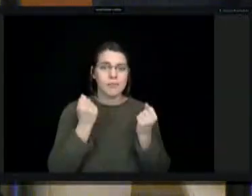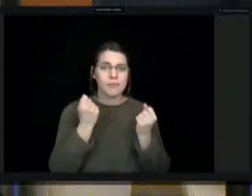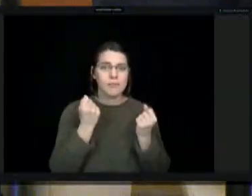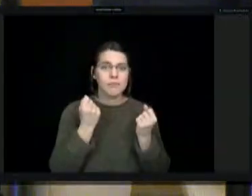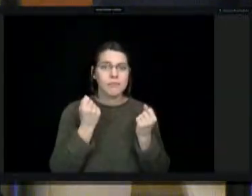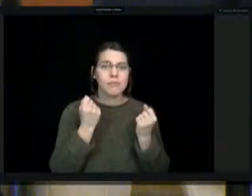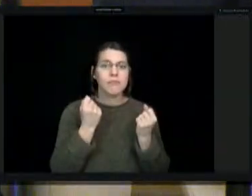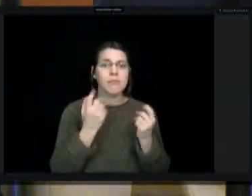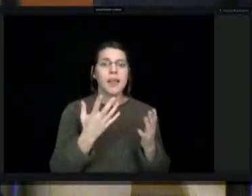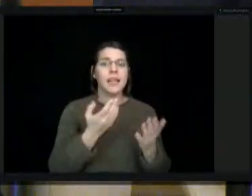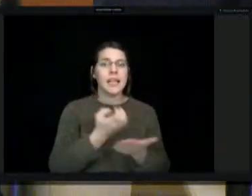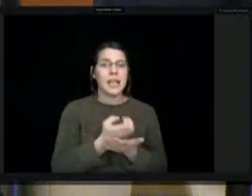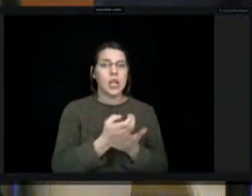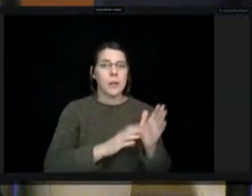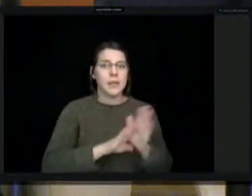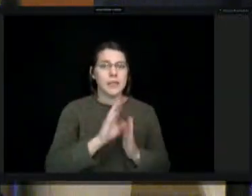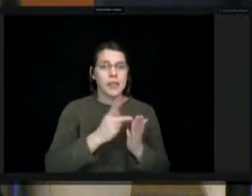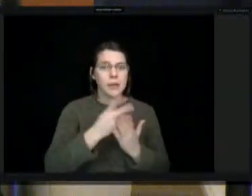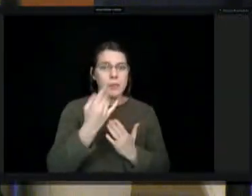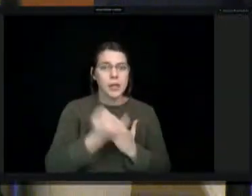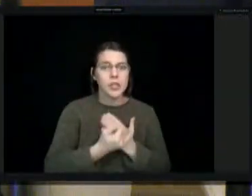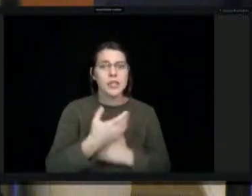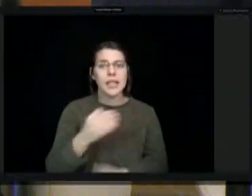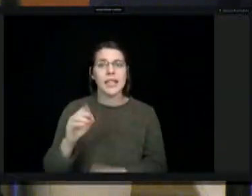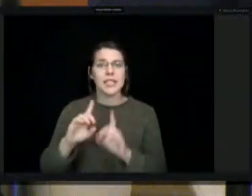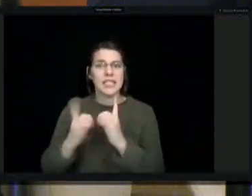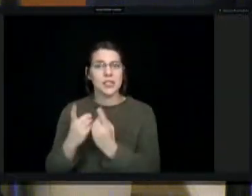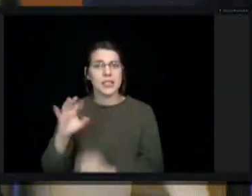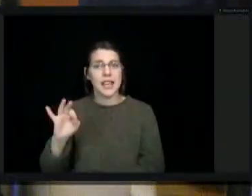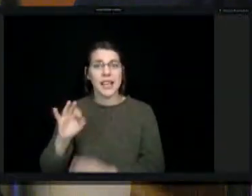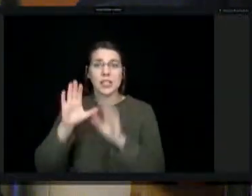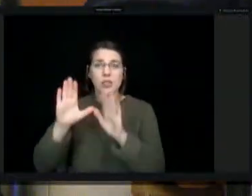9, you've been, a great partner, as well as a good sounding board,